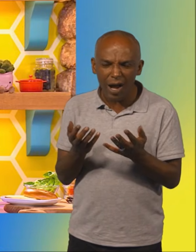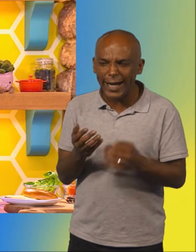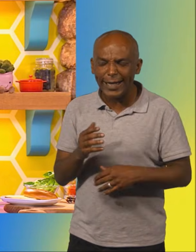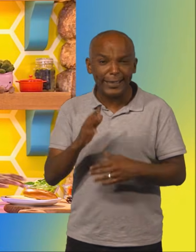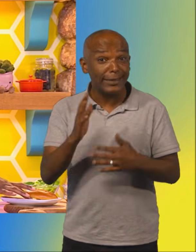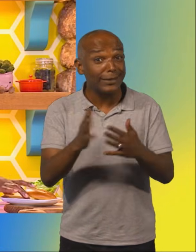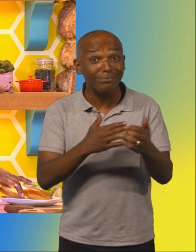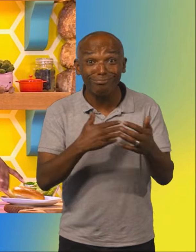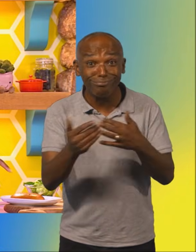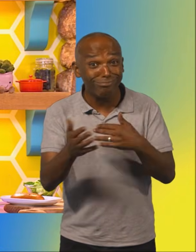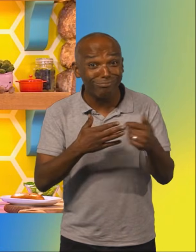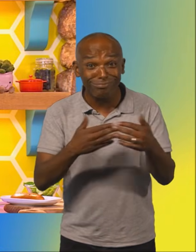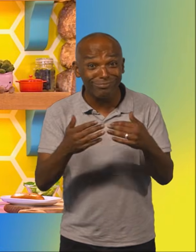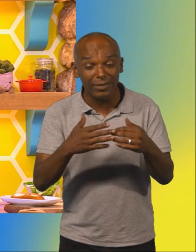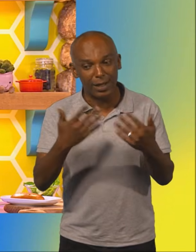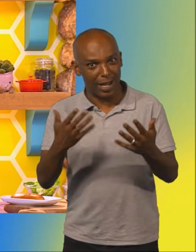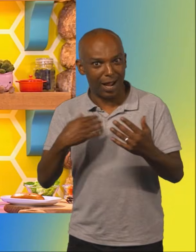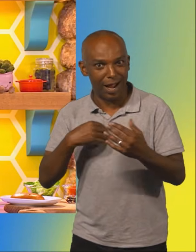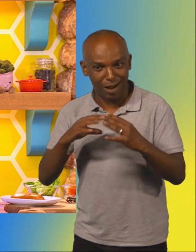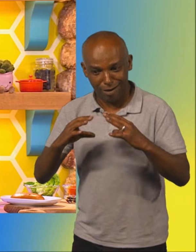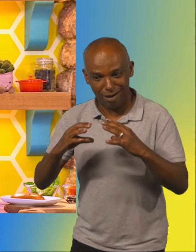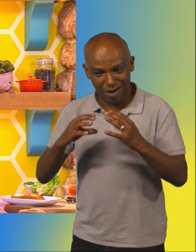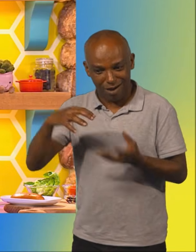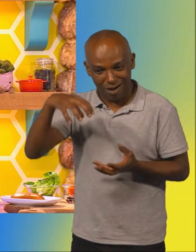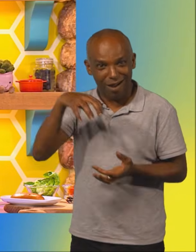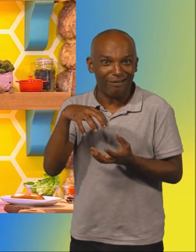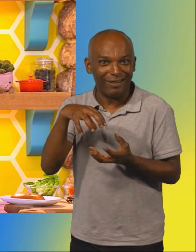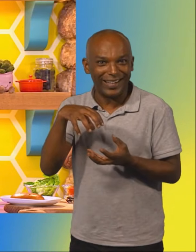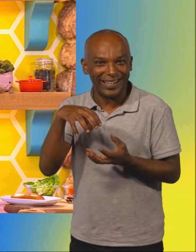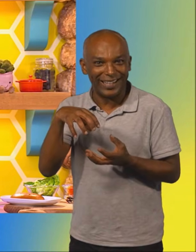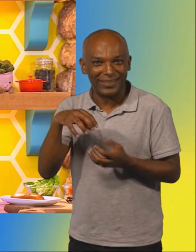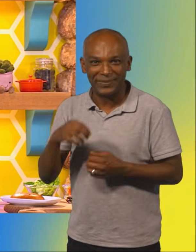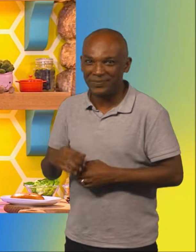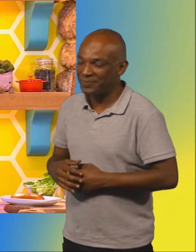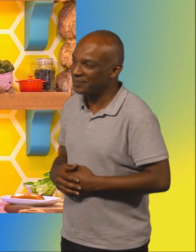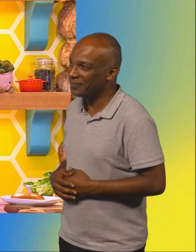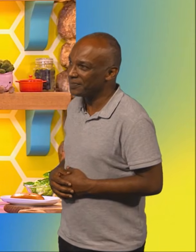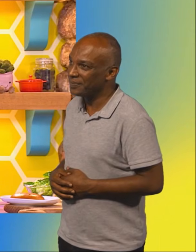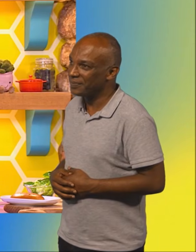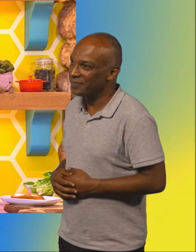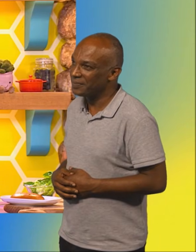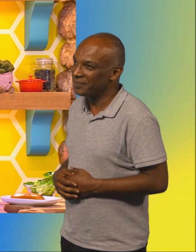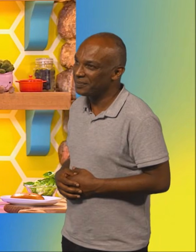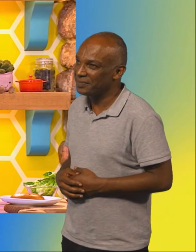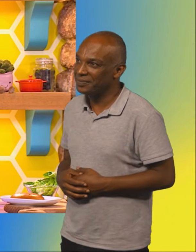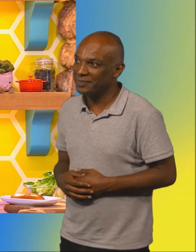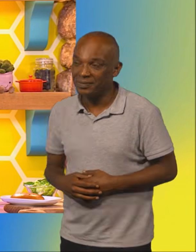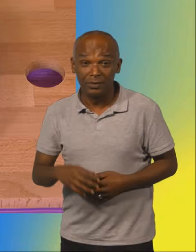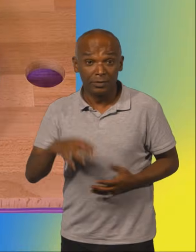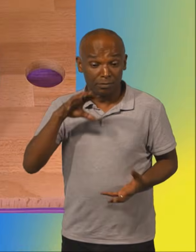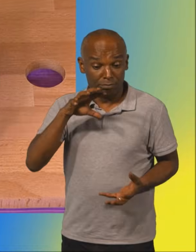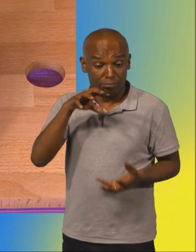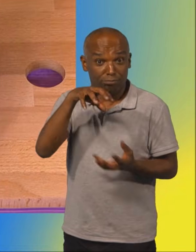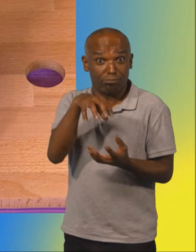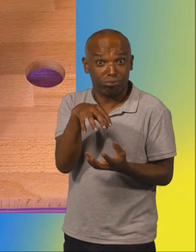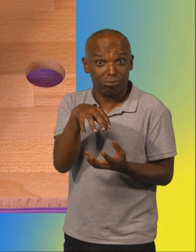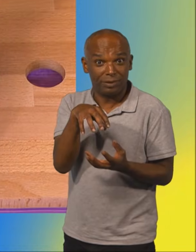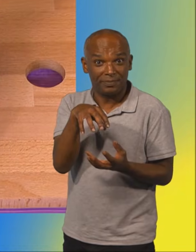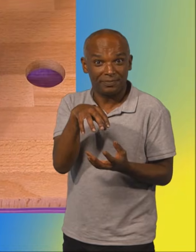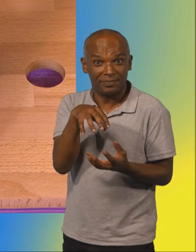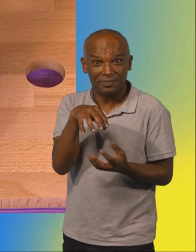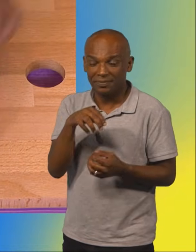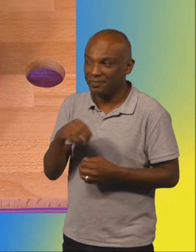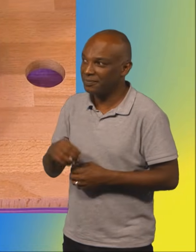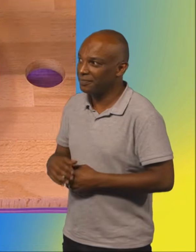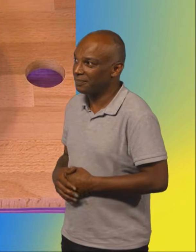mind. Let's build our burger instead. Put your burger on a bun.